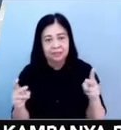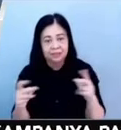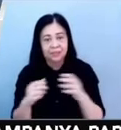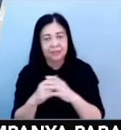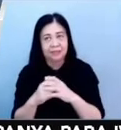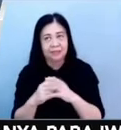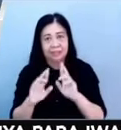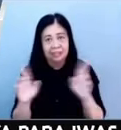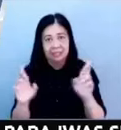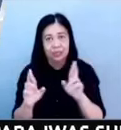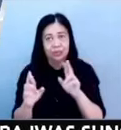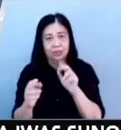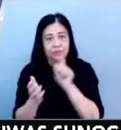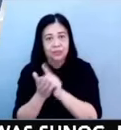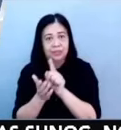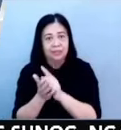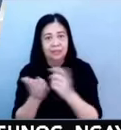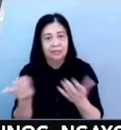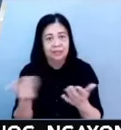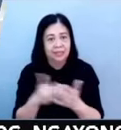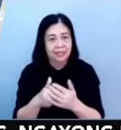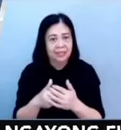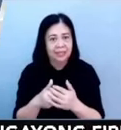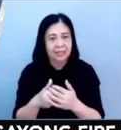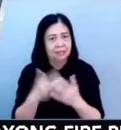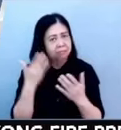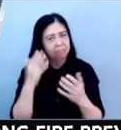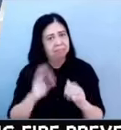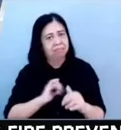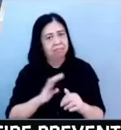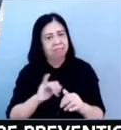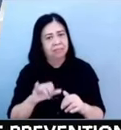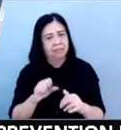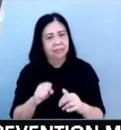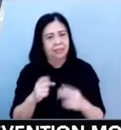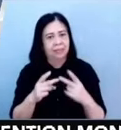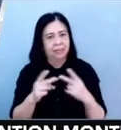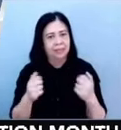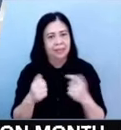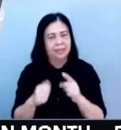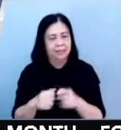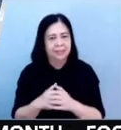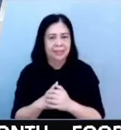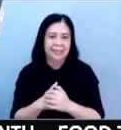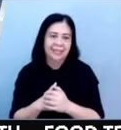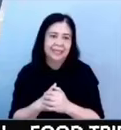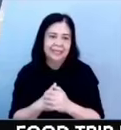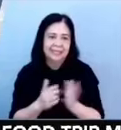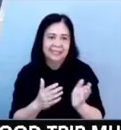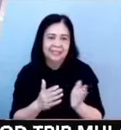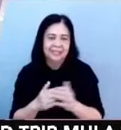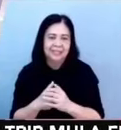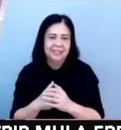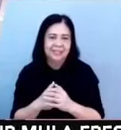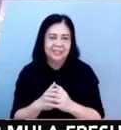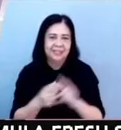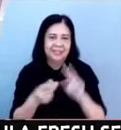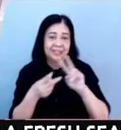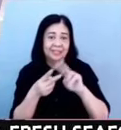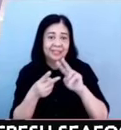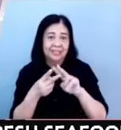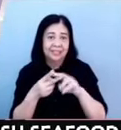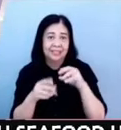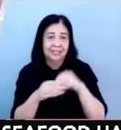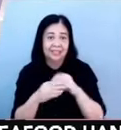Yeah. Mm-hmm. I am now, yeah. In fact, I am seeing someone. You are? Yeah. Hashtag in love